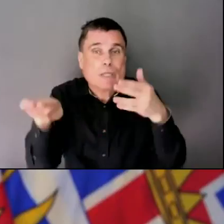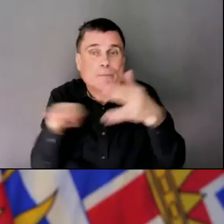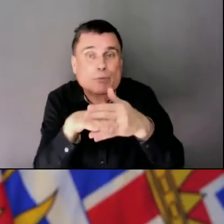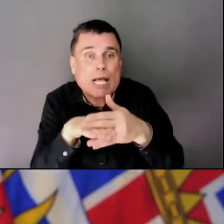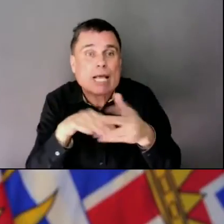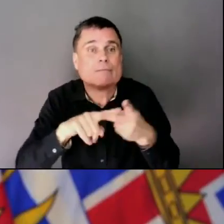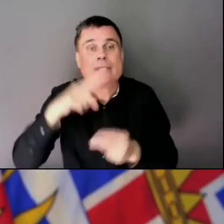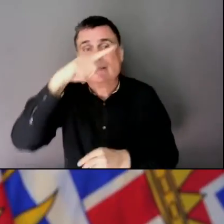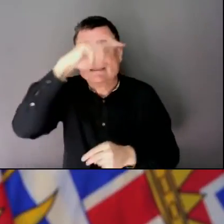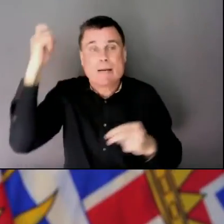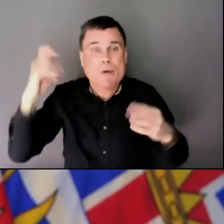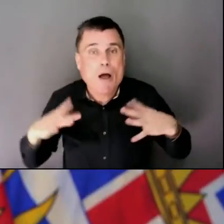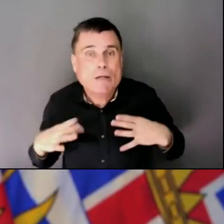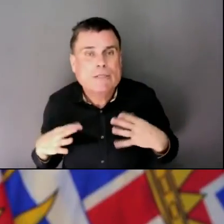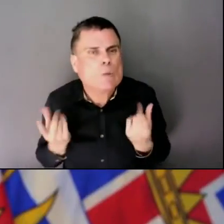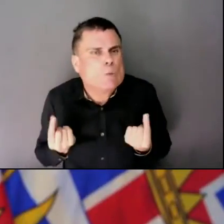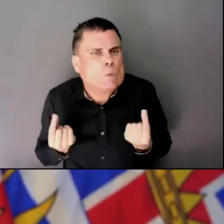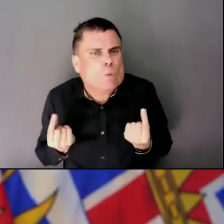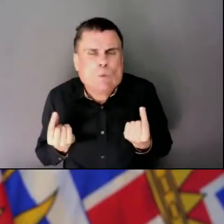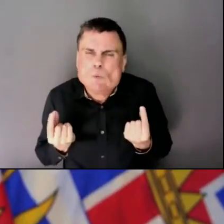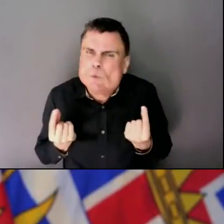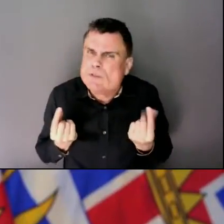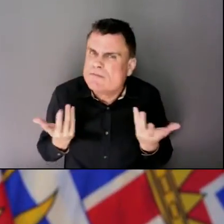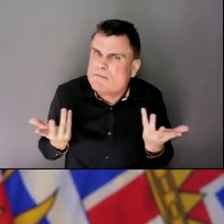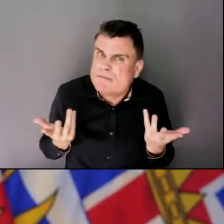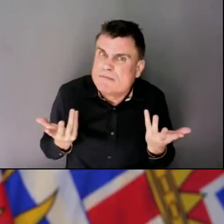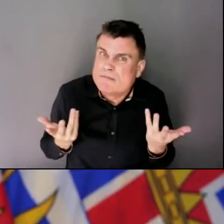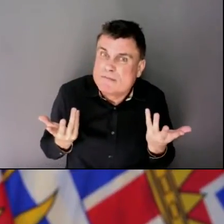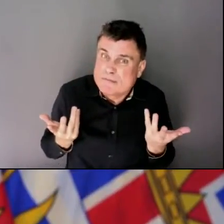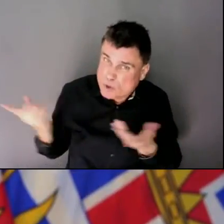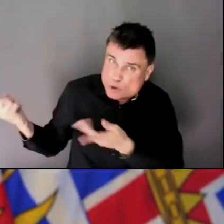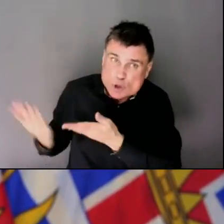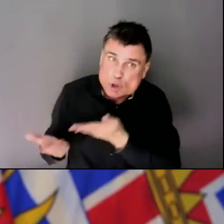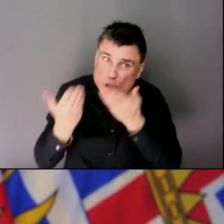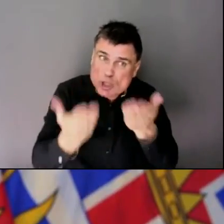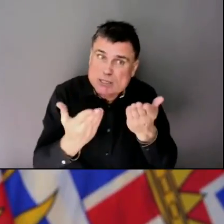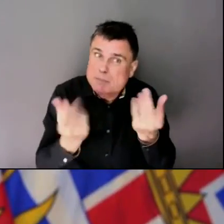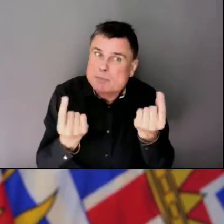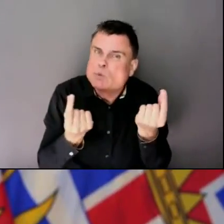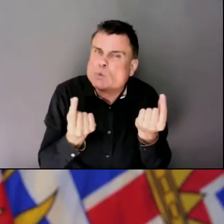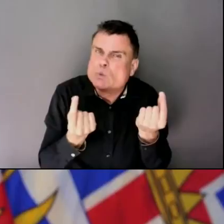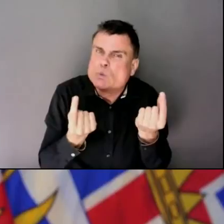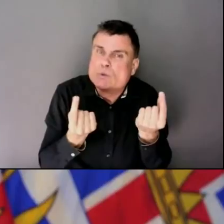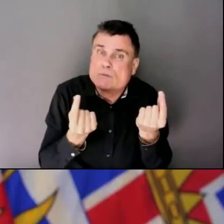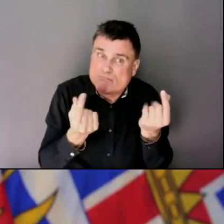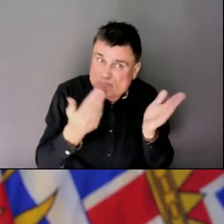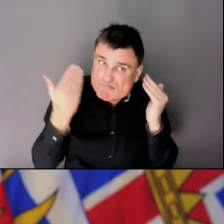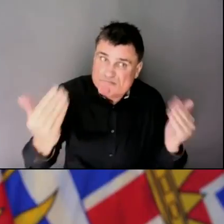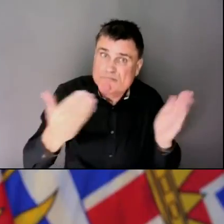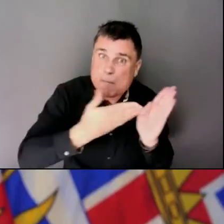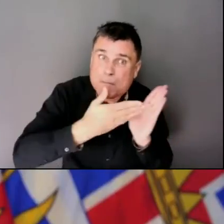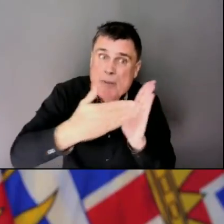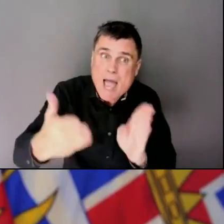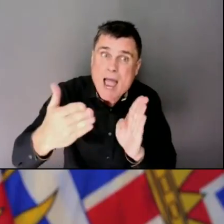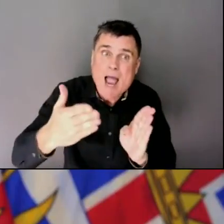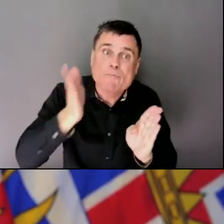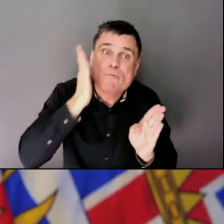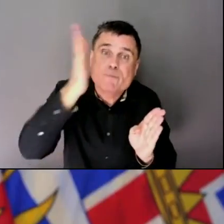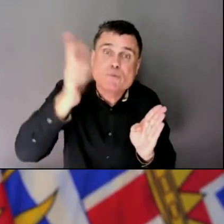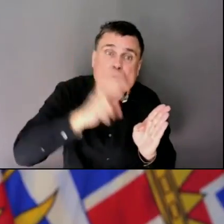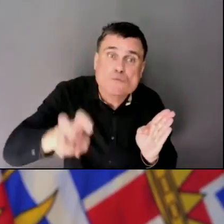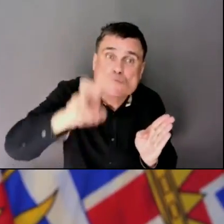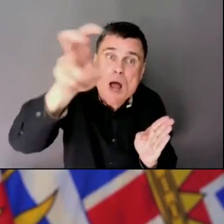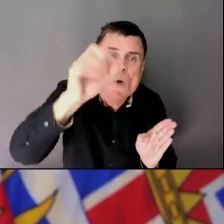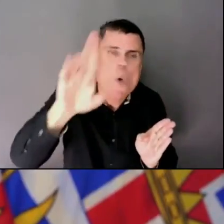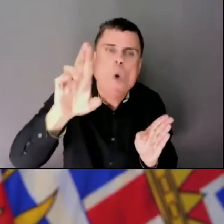they not be making plans for the next few months and then they can make plans in summer? I'm just wondering how people navigate what they're supposed to do, what they will be able to do. Yeah,